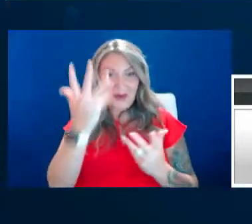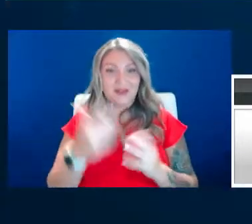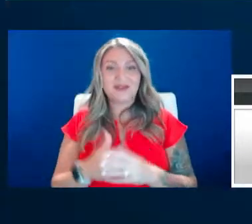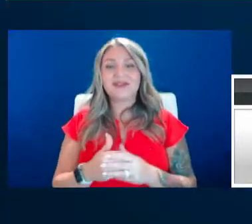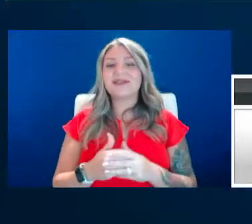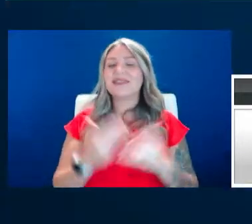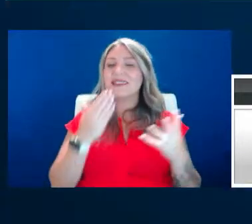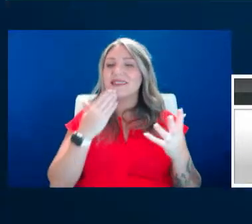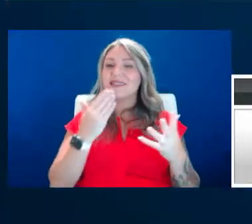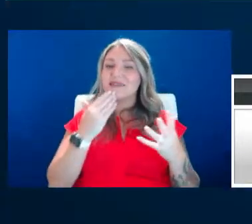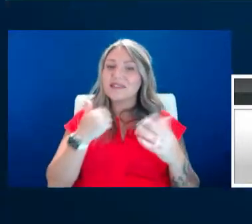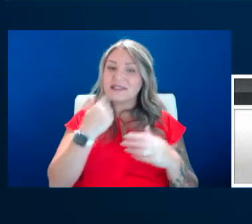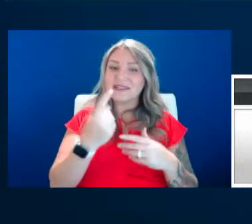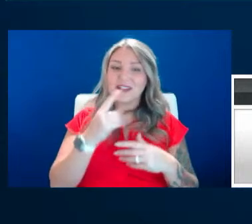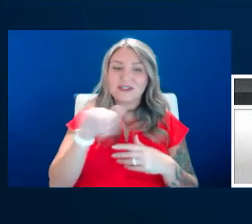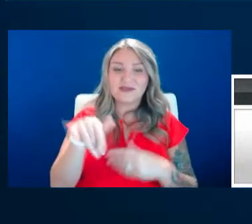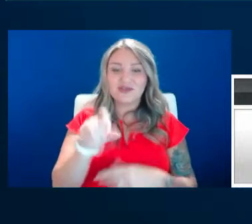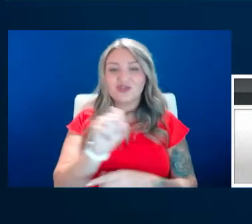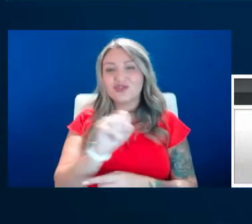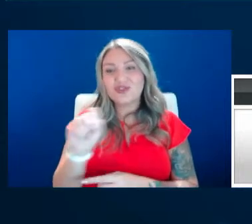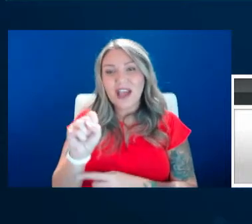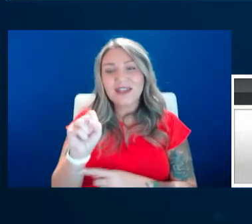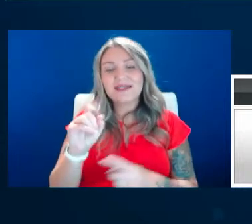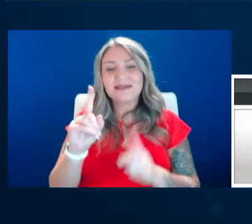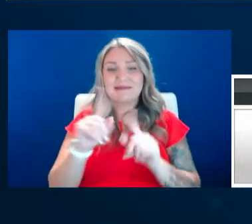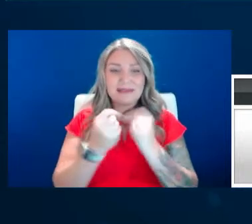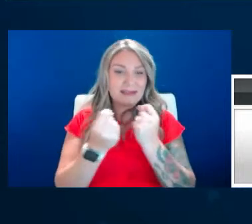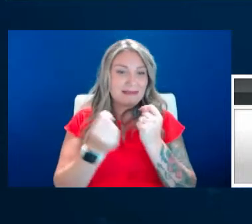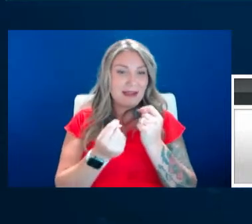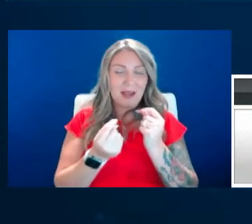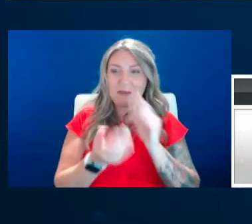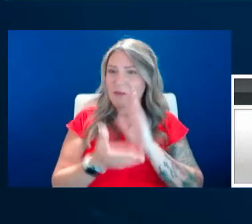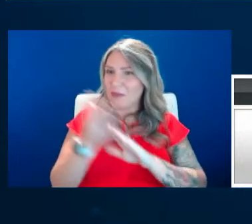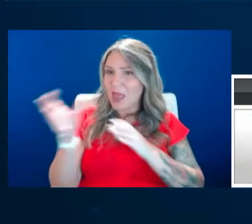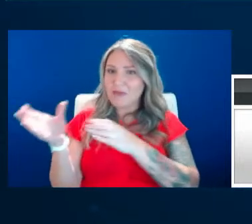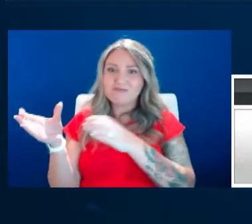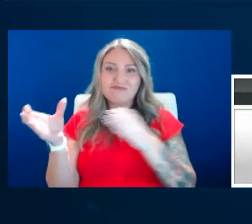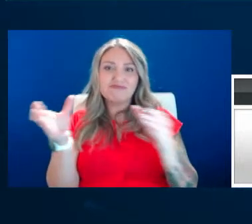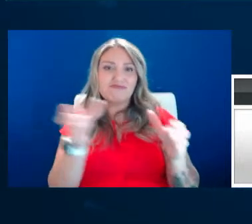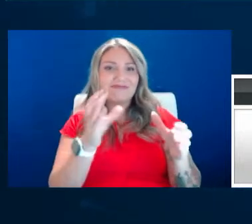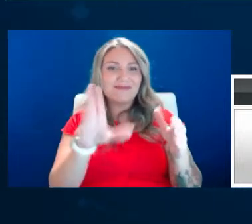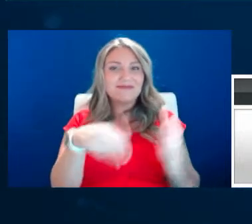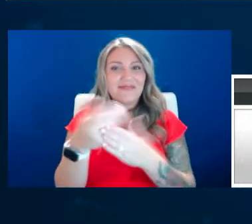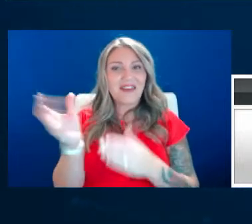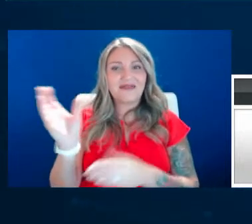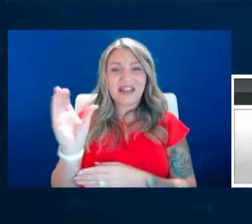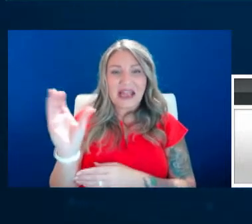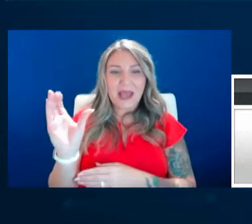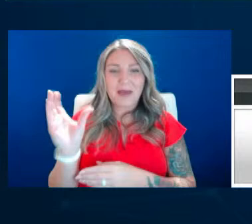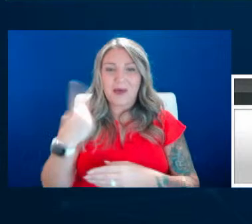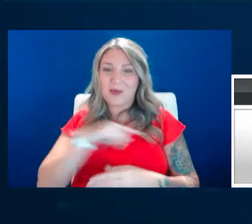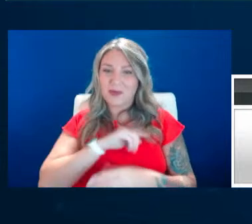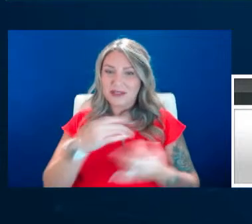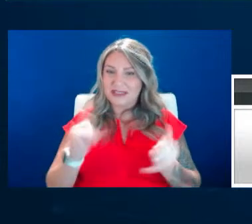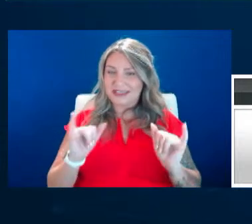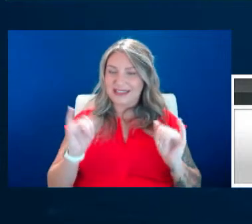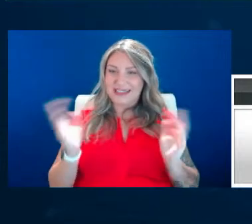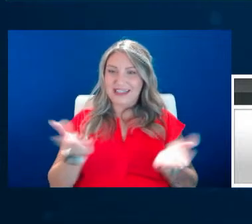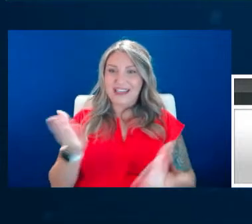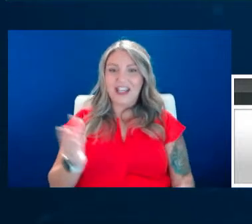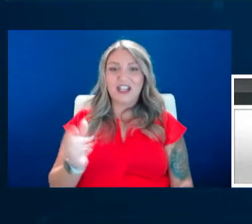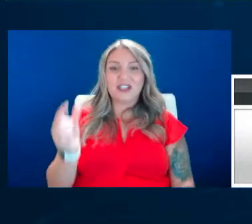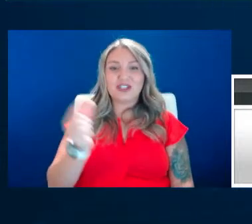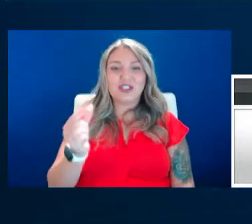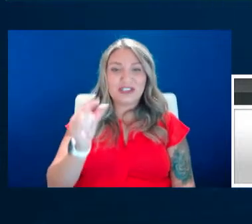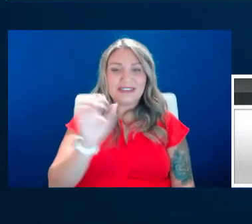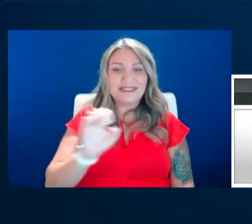what, Jess, the team has left. They are on their way to Columbia. We are still here, though, at GEHA Field at